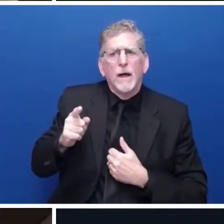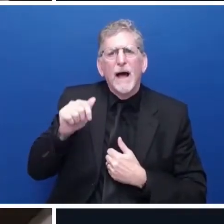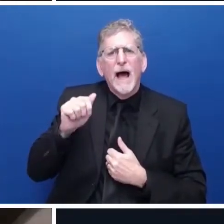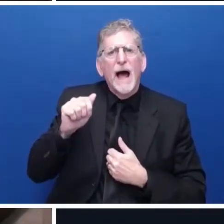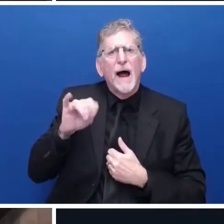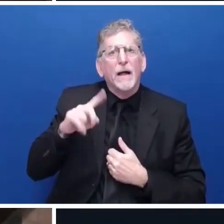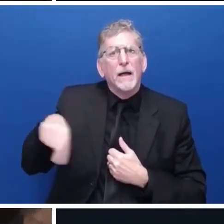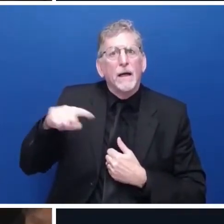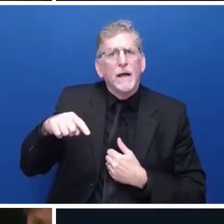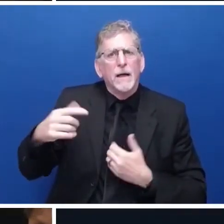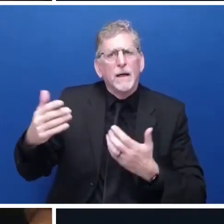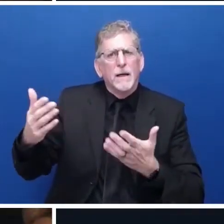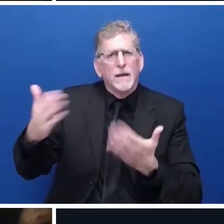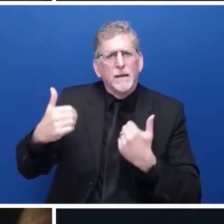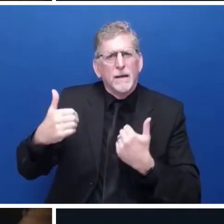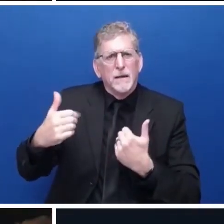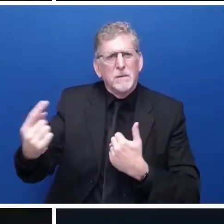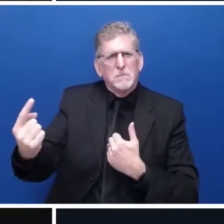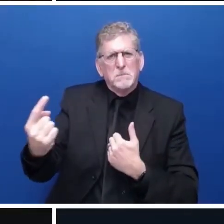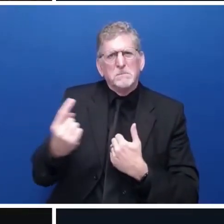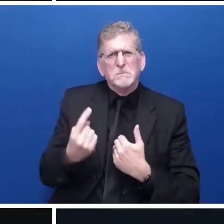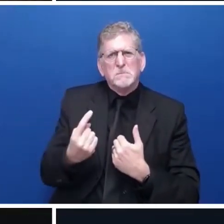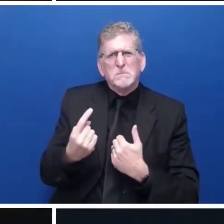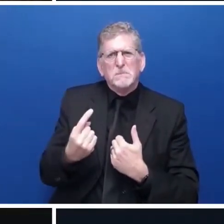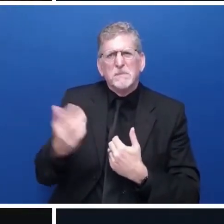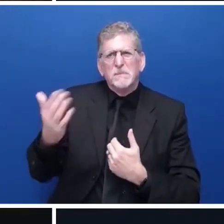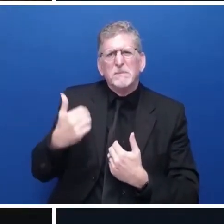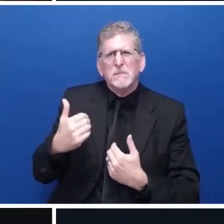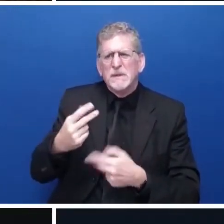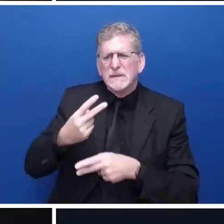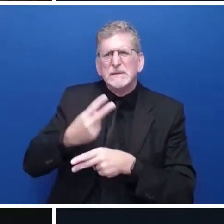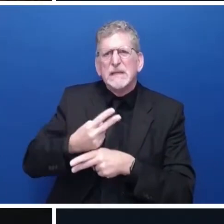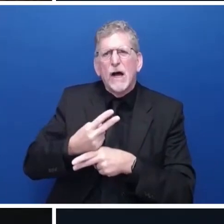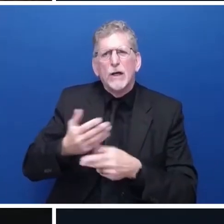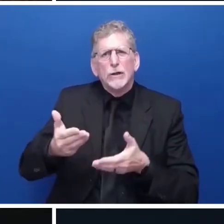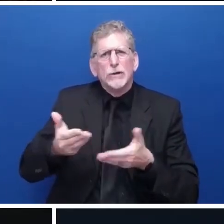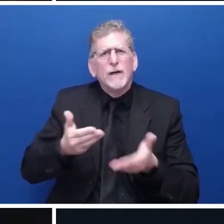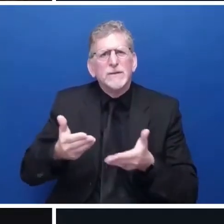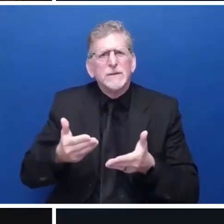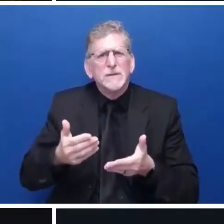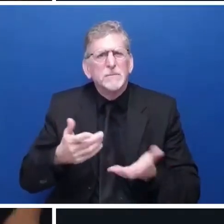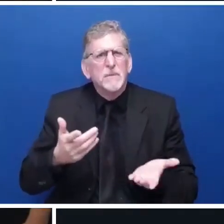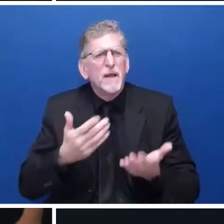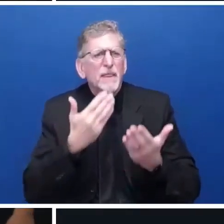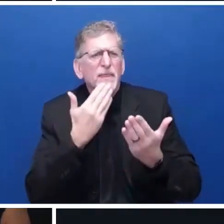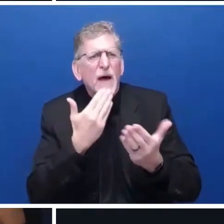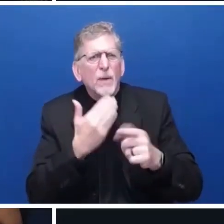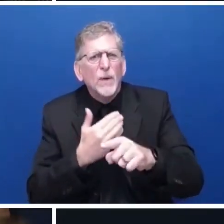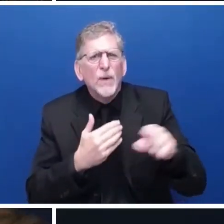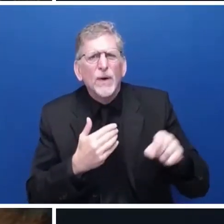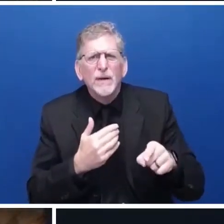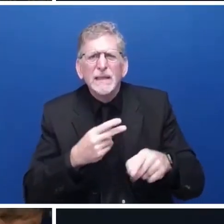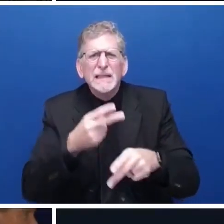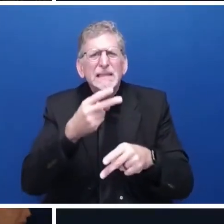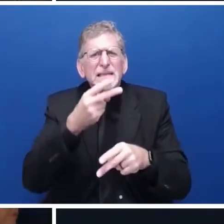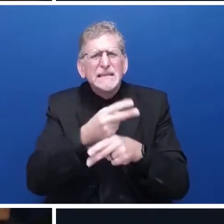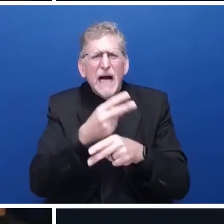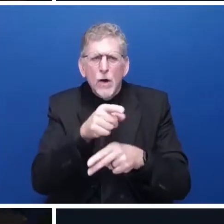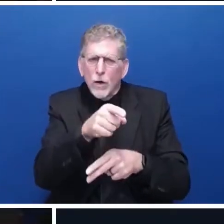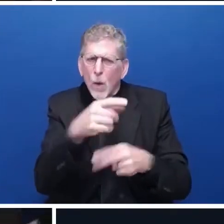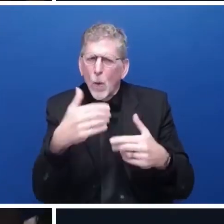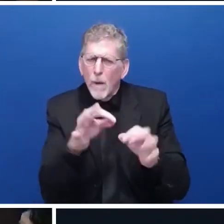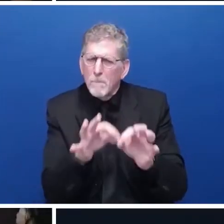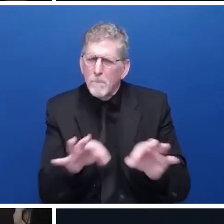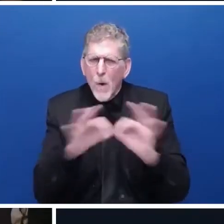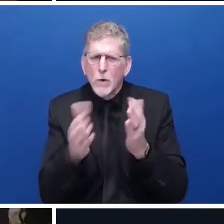and take care of the service. Military aide, thank you very much. Take care of that very important service. Thank you